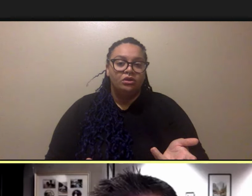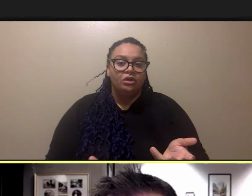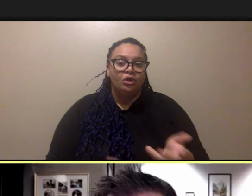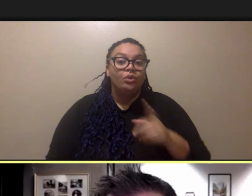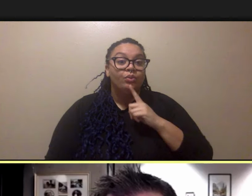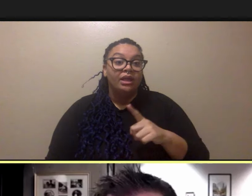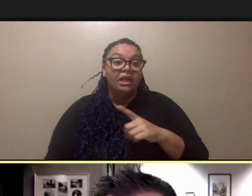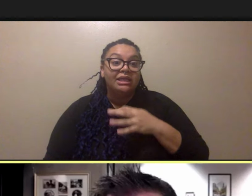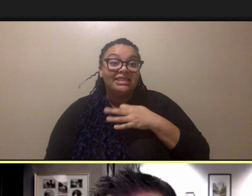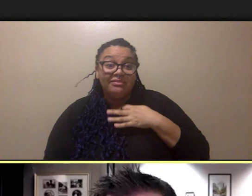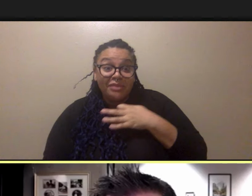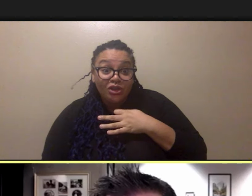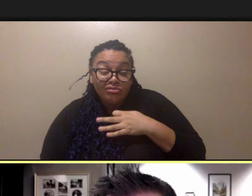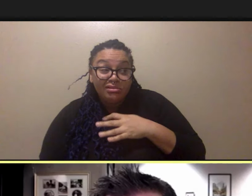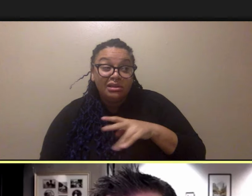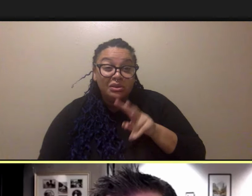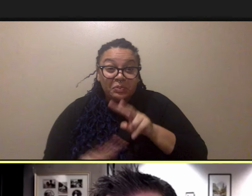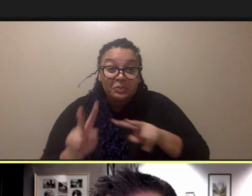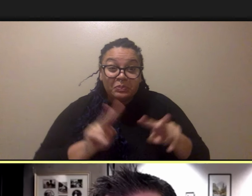suspicious